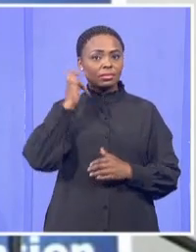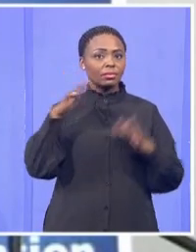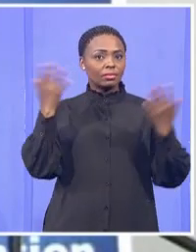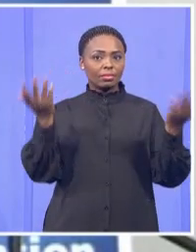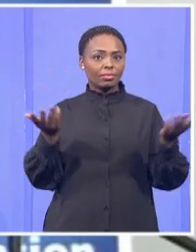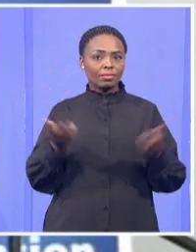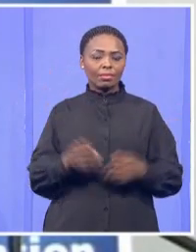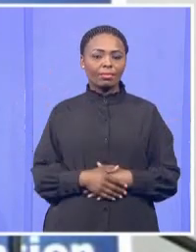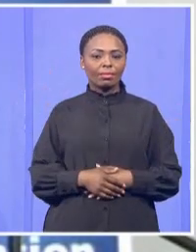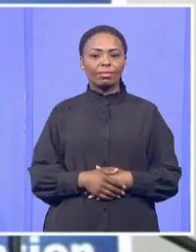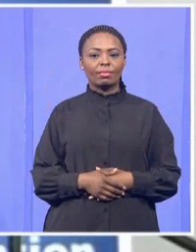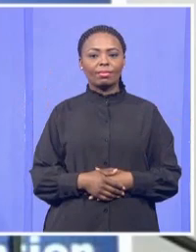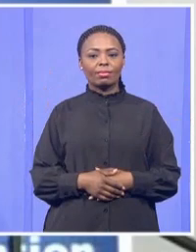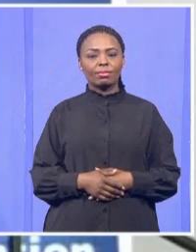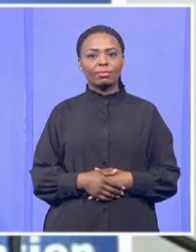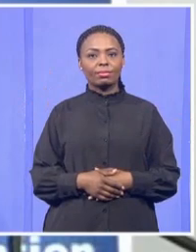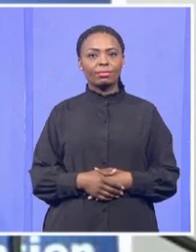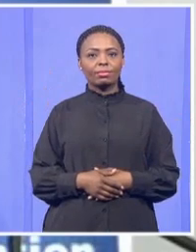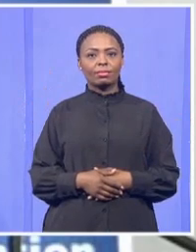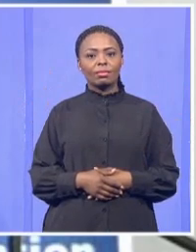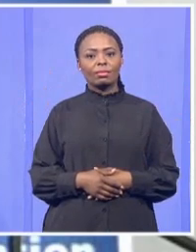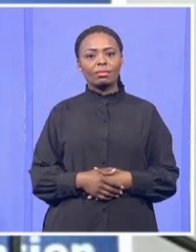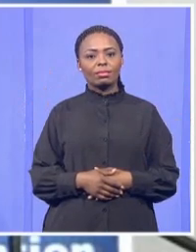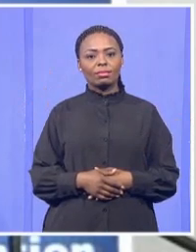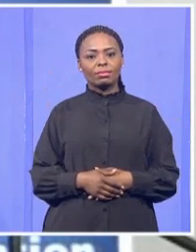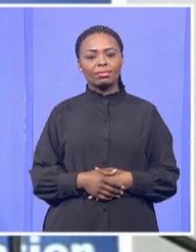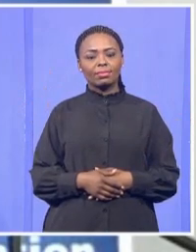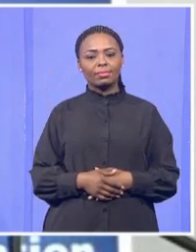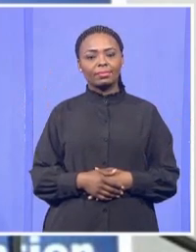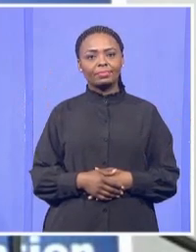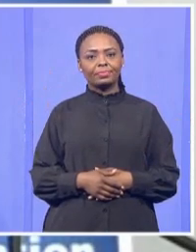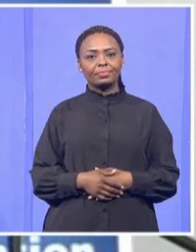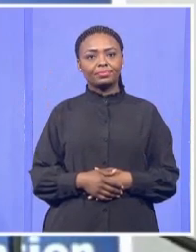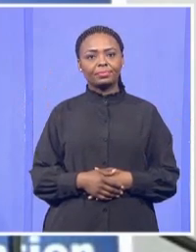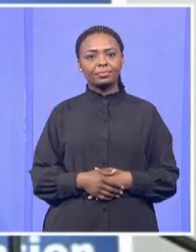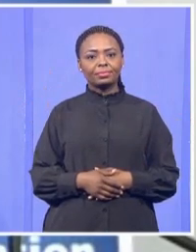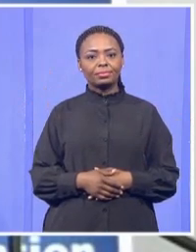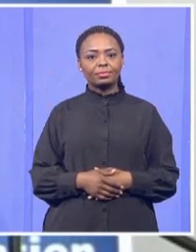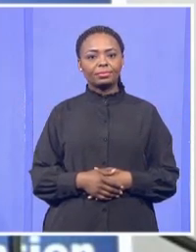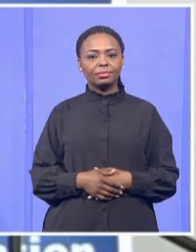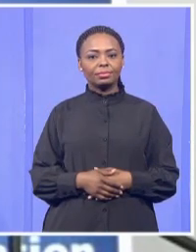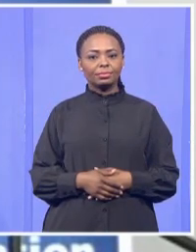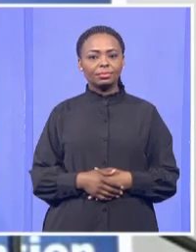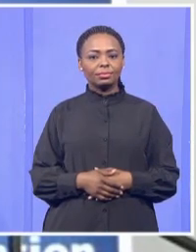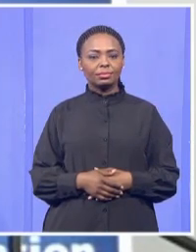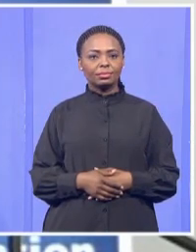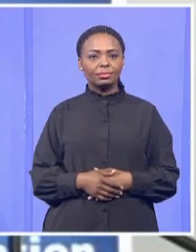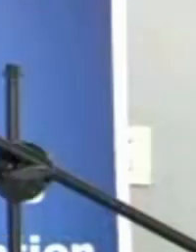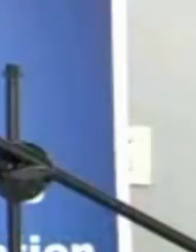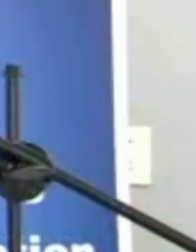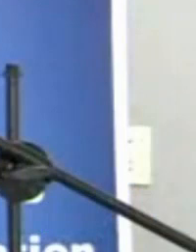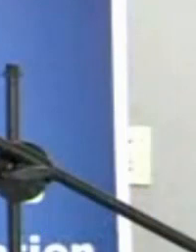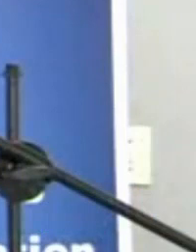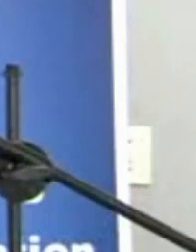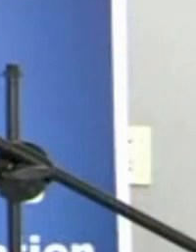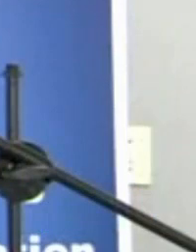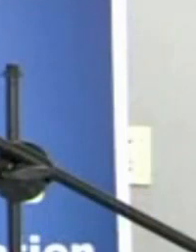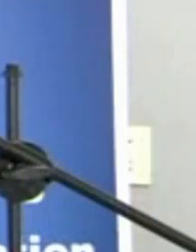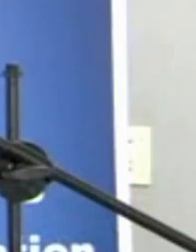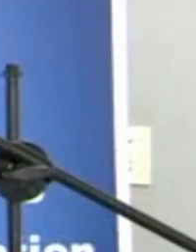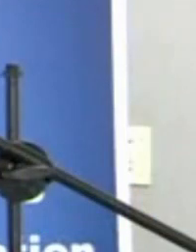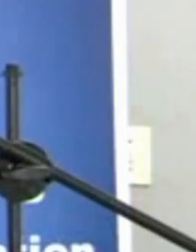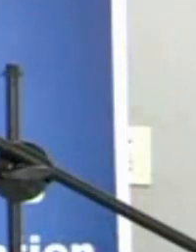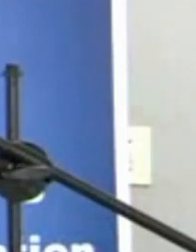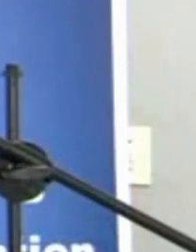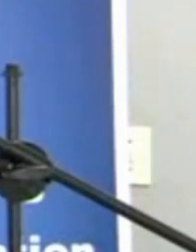35 learners, it gives you an idea how many learners will be accommodated. In terms of